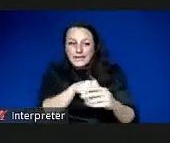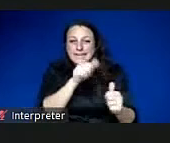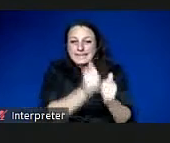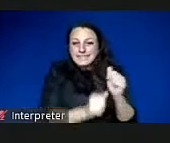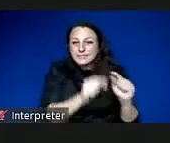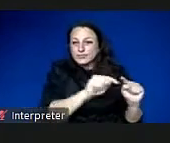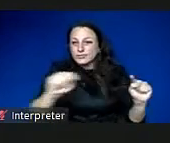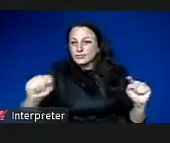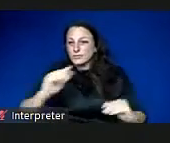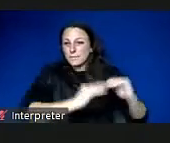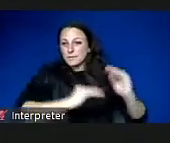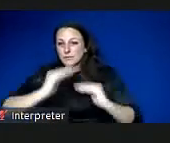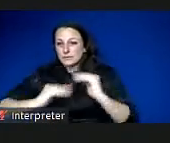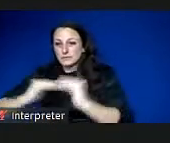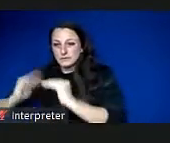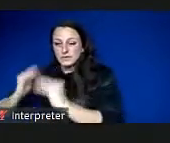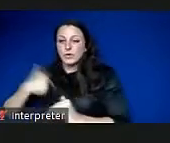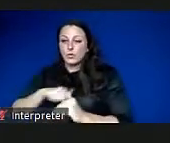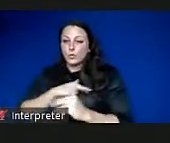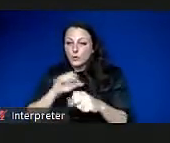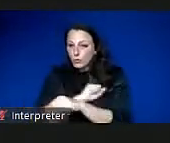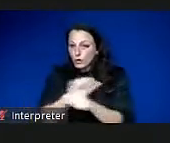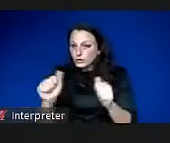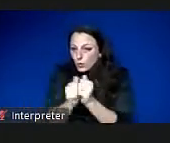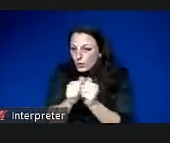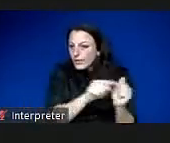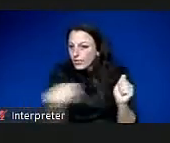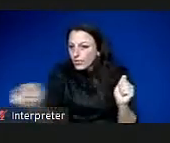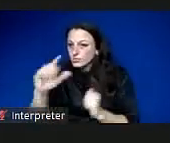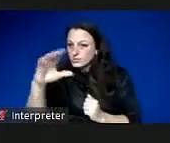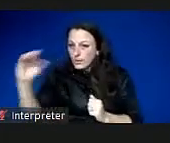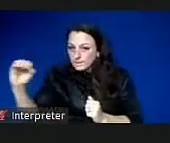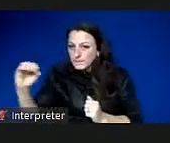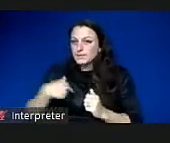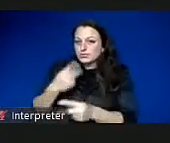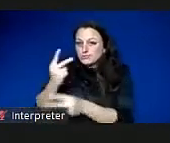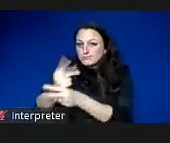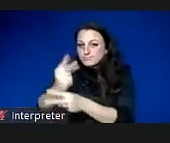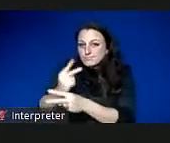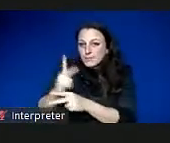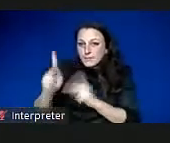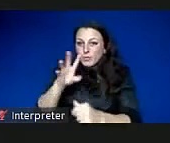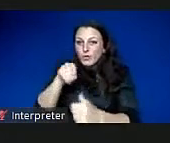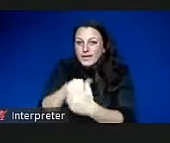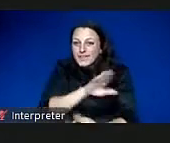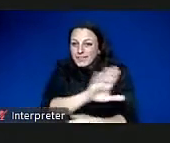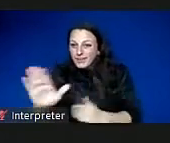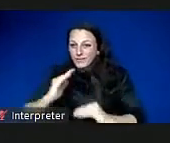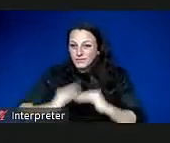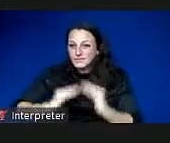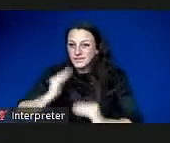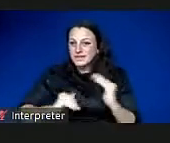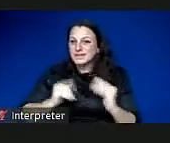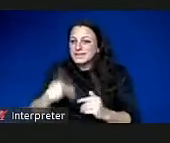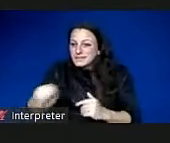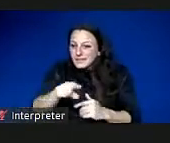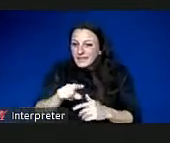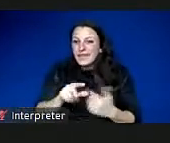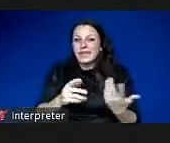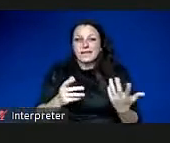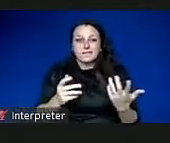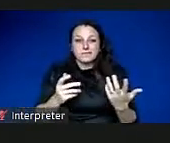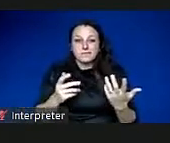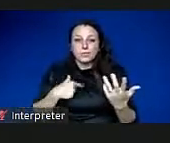closely with the providers who were at the forefront of this pandemic, and worked hard to provide